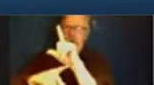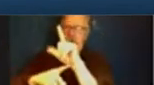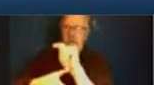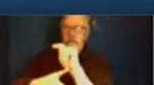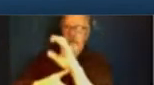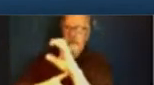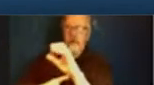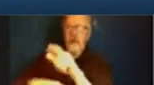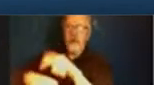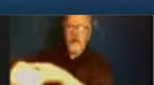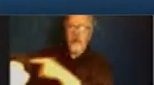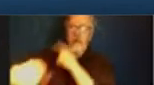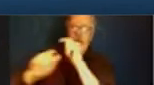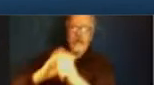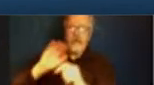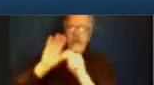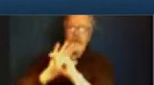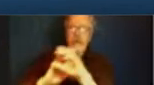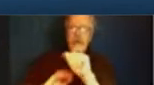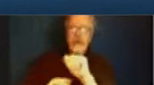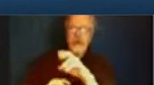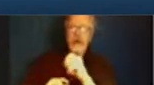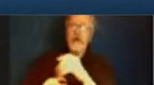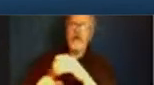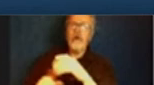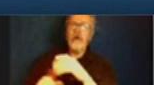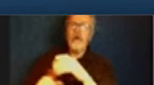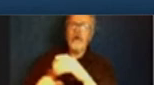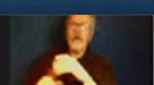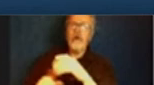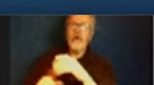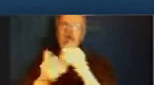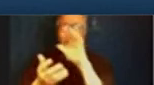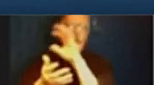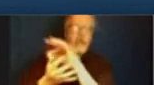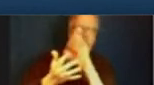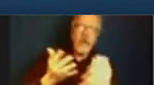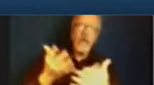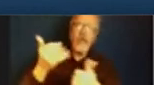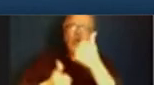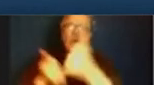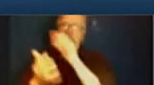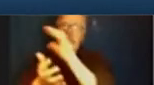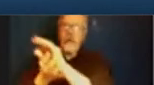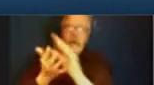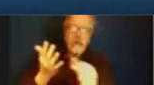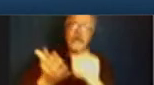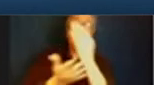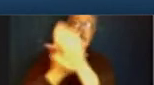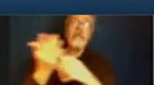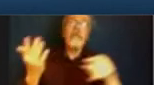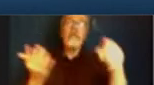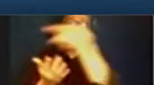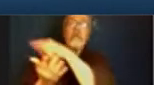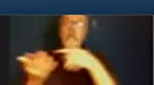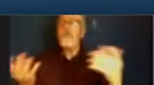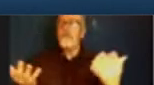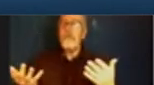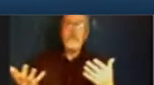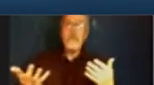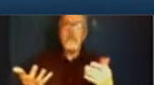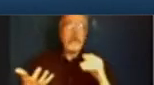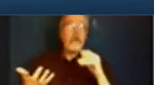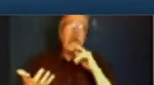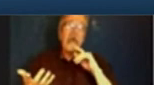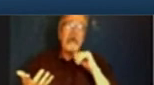at options. Some of these people who are of compromised mental status need